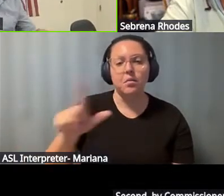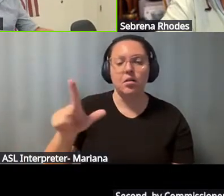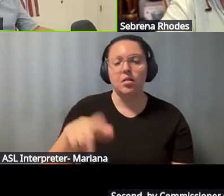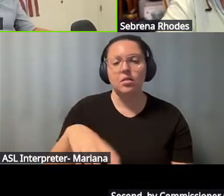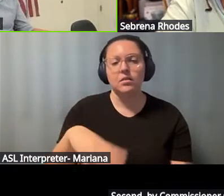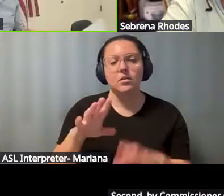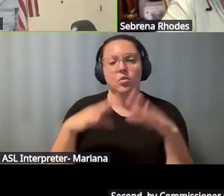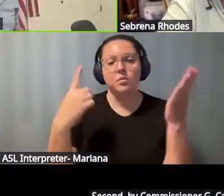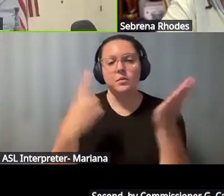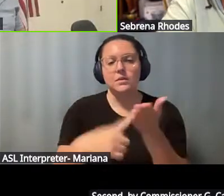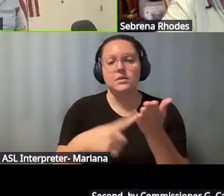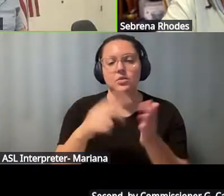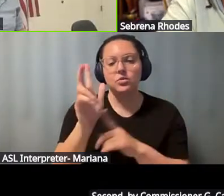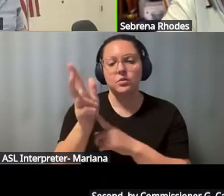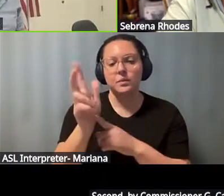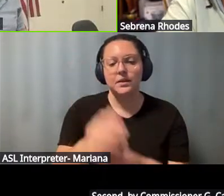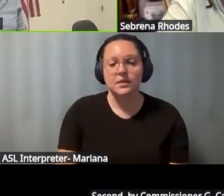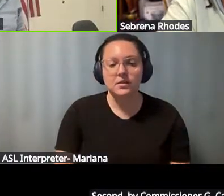minutes.